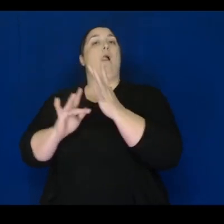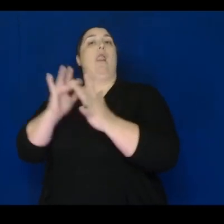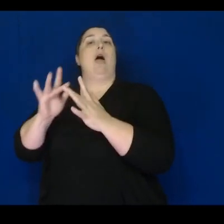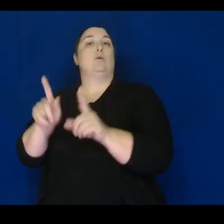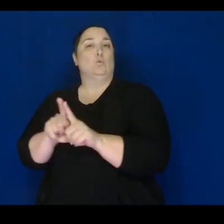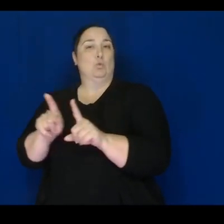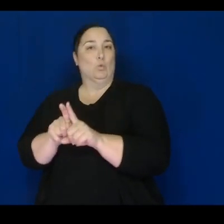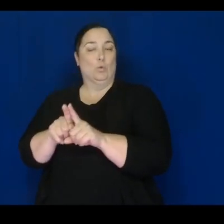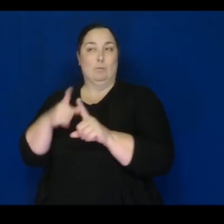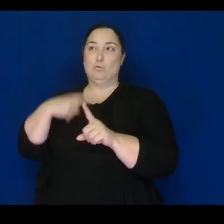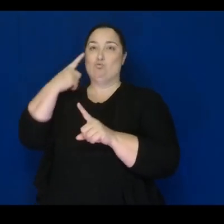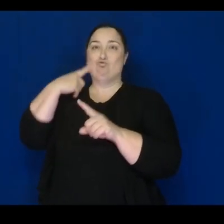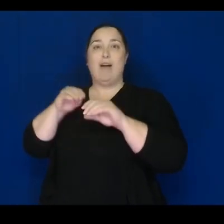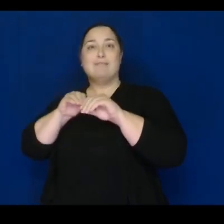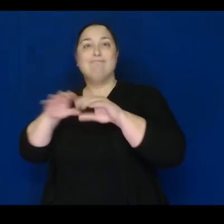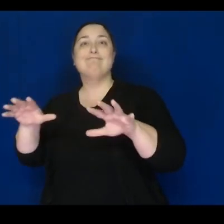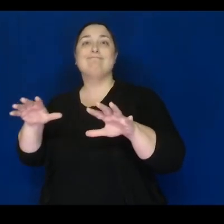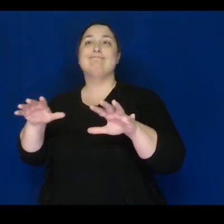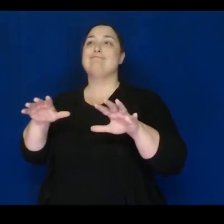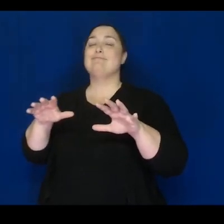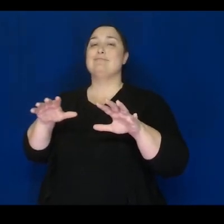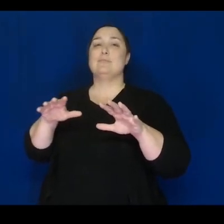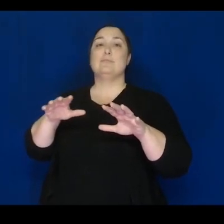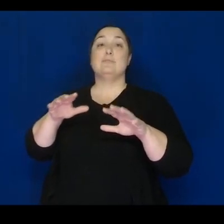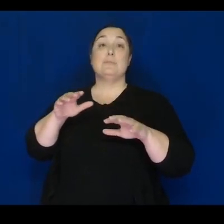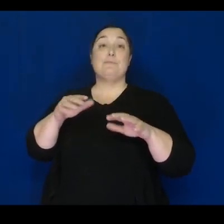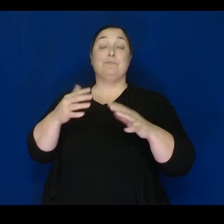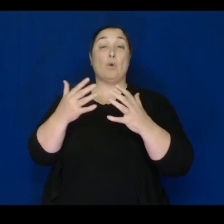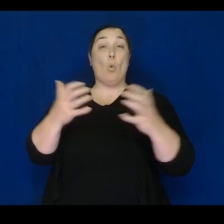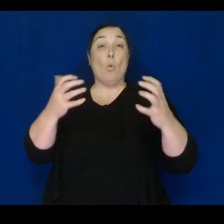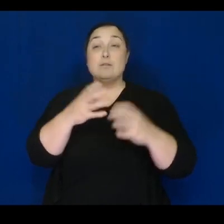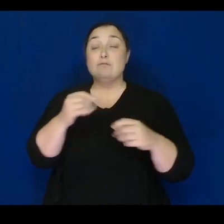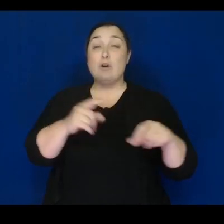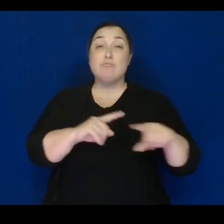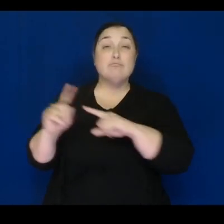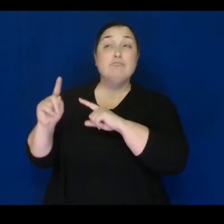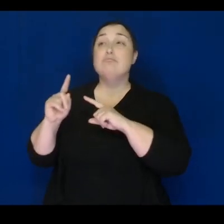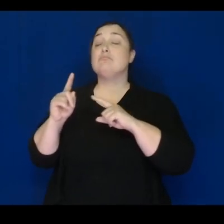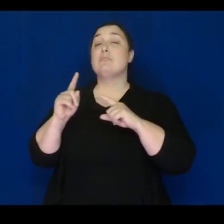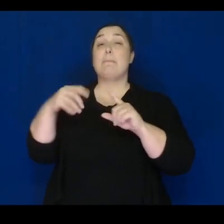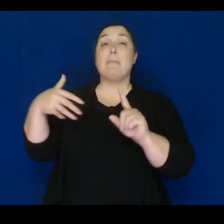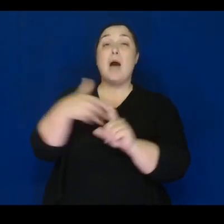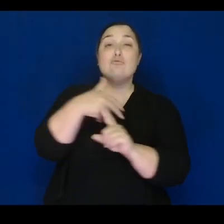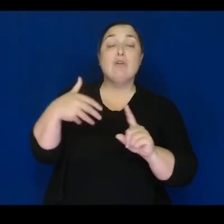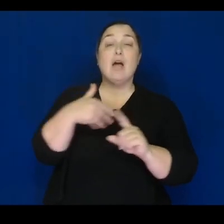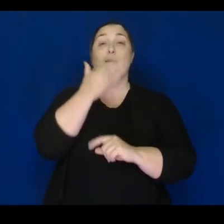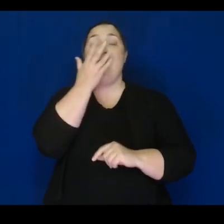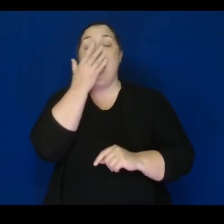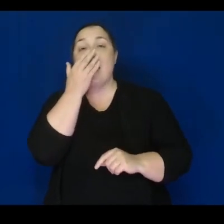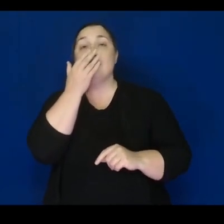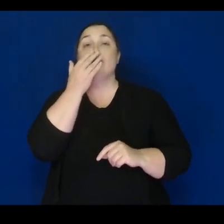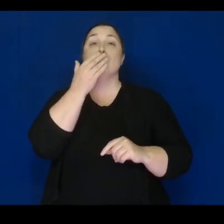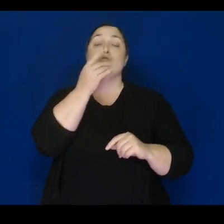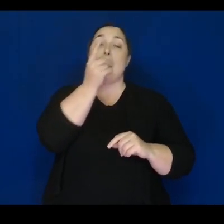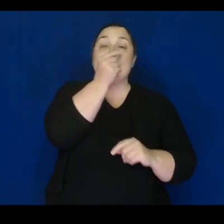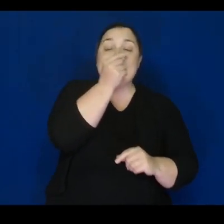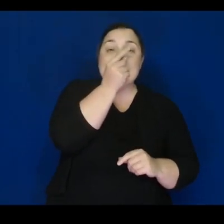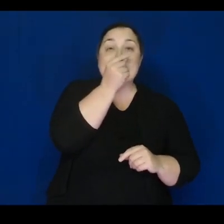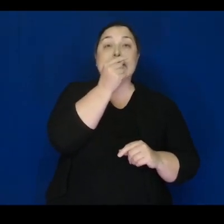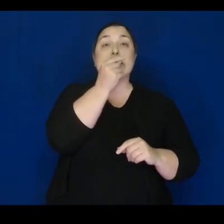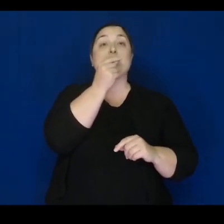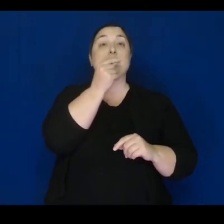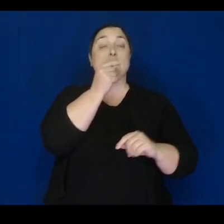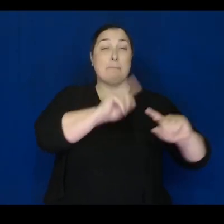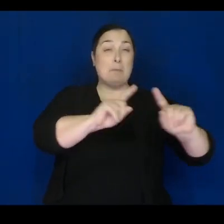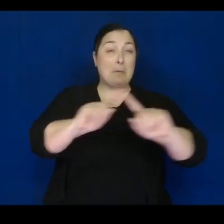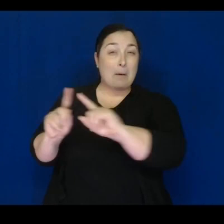reaching audiences from various cultural backgrounds, ages and abilities, and from people who really have a hunger to learn